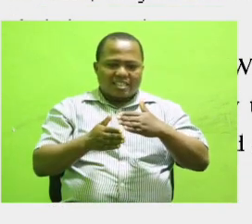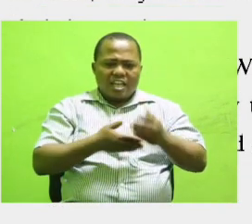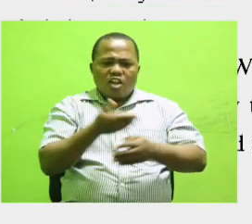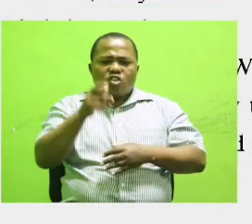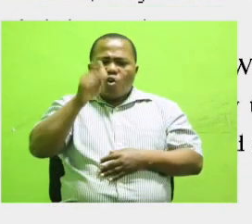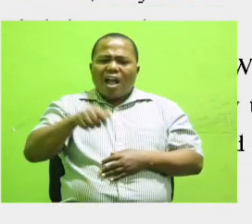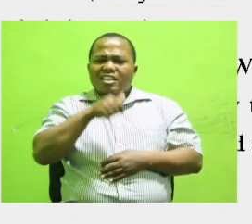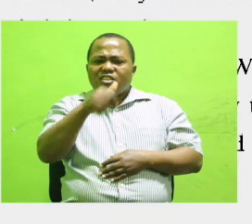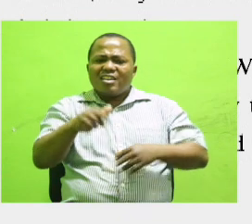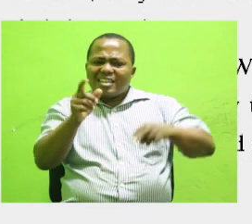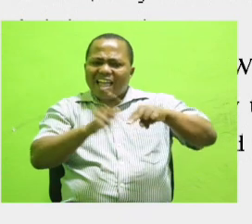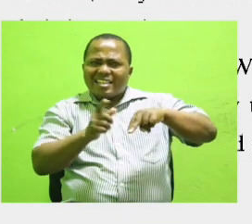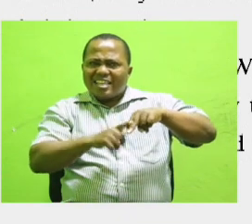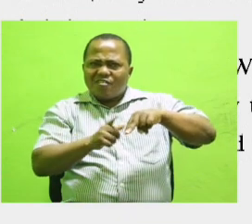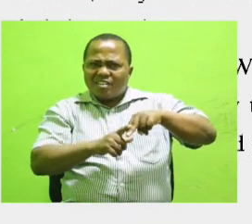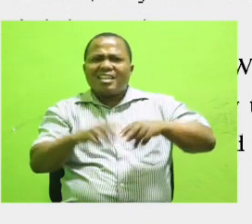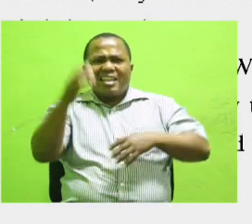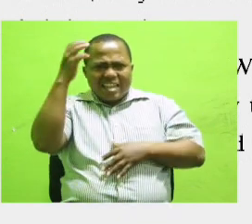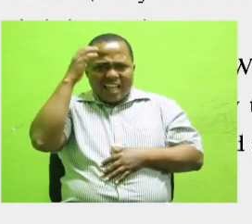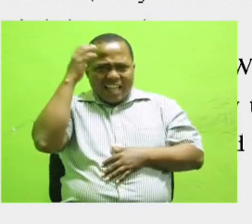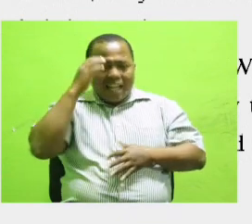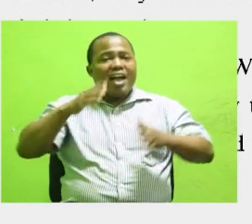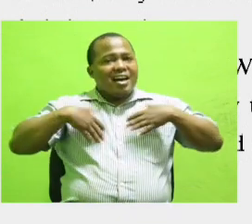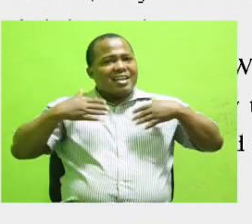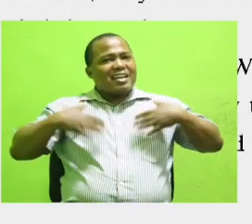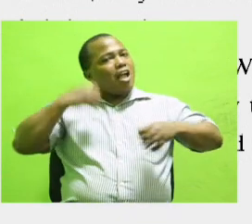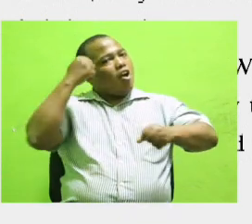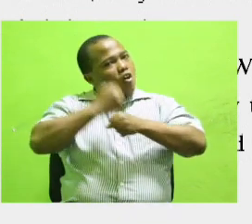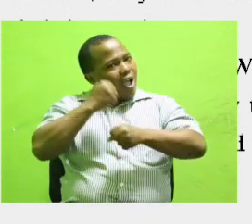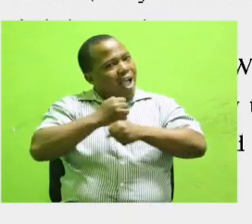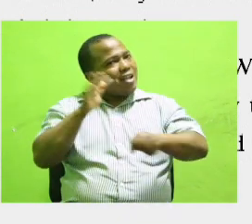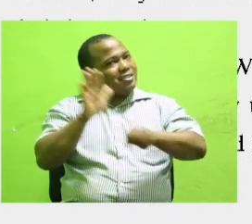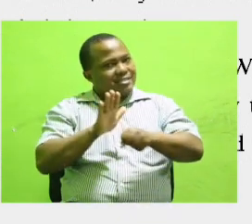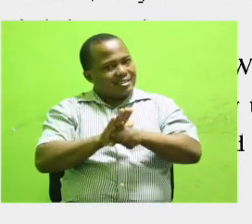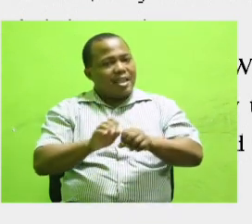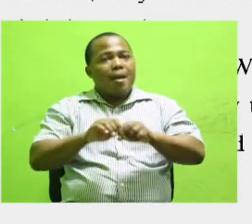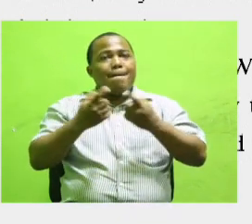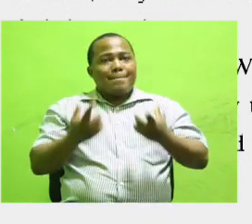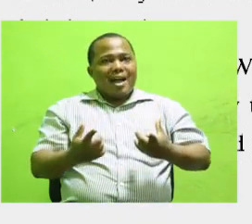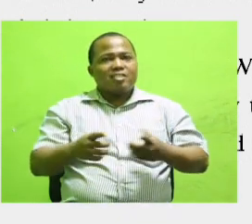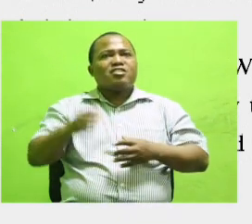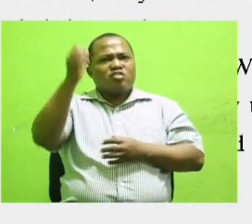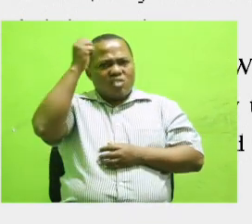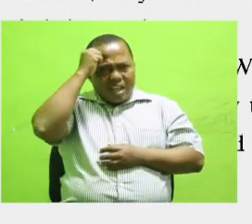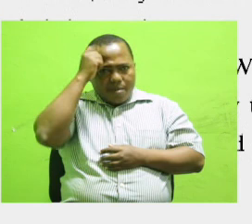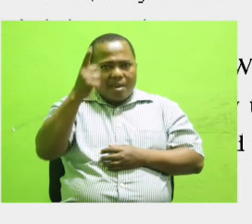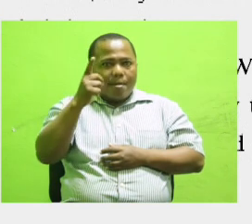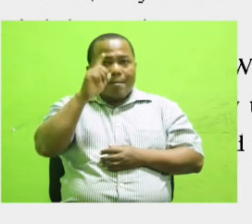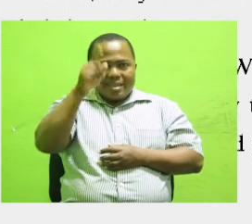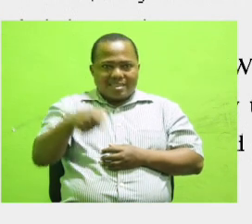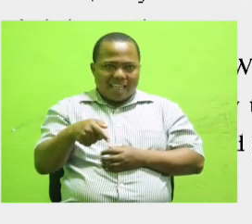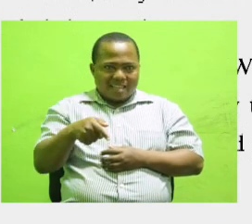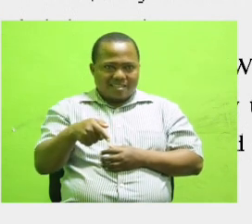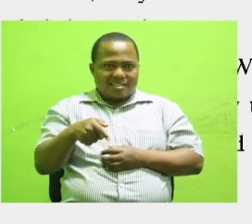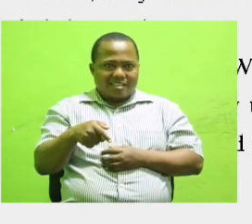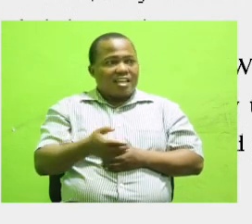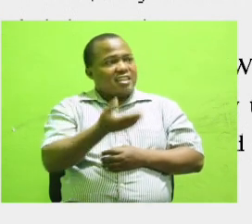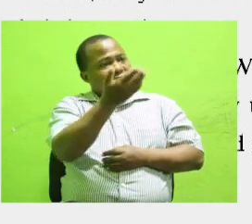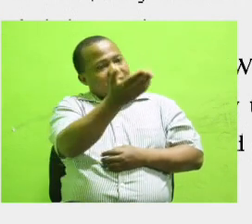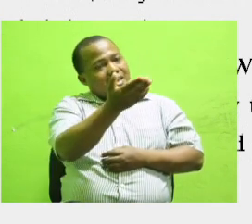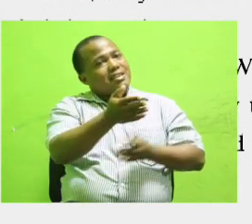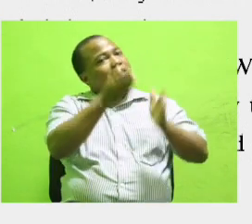AIDS, you should know that taking care of them requires a lot of work, but the only thing to remember is that they are